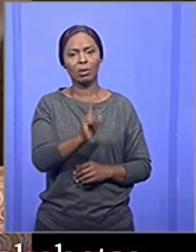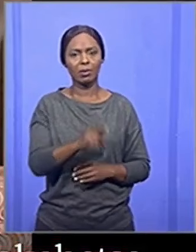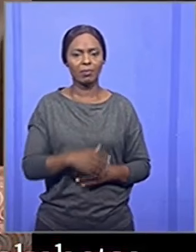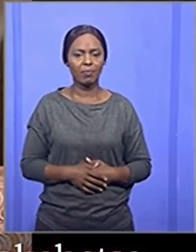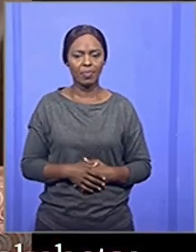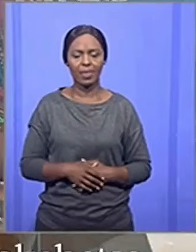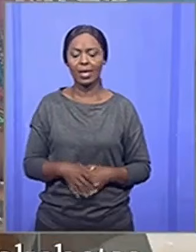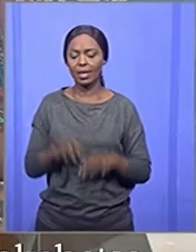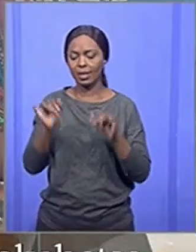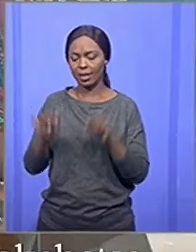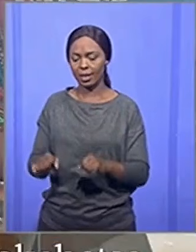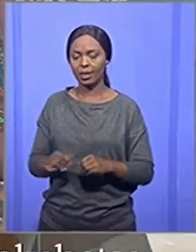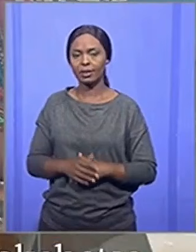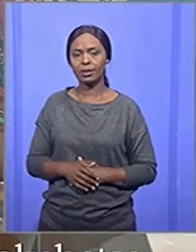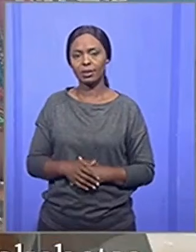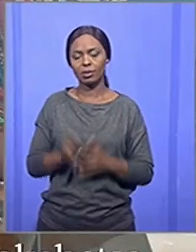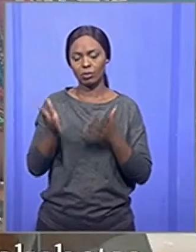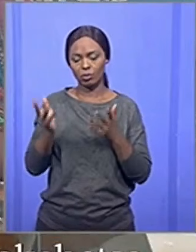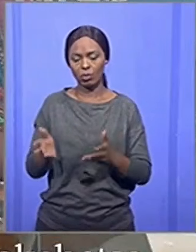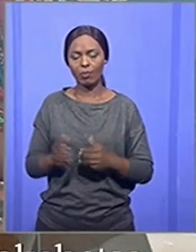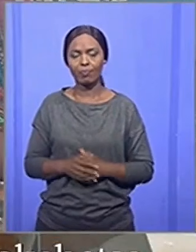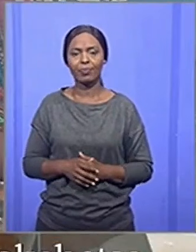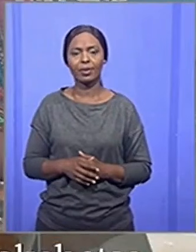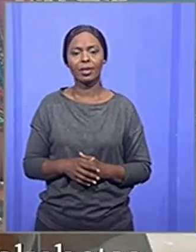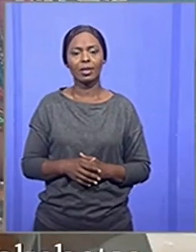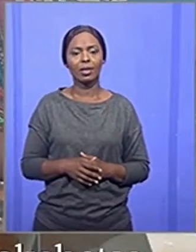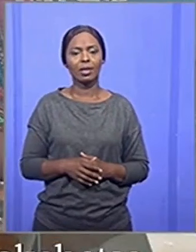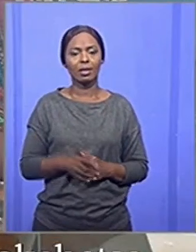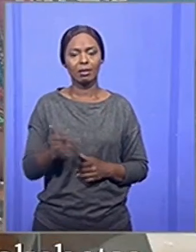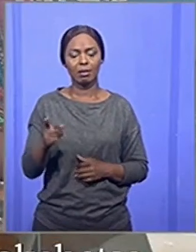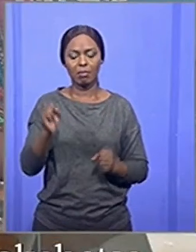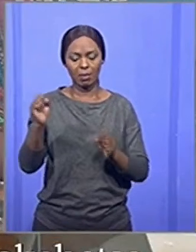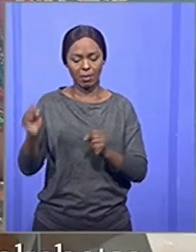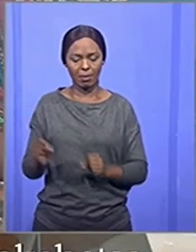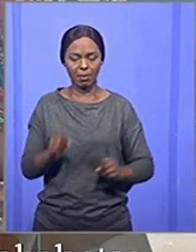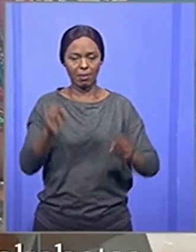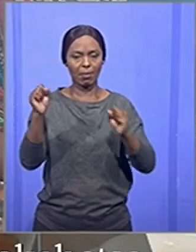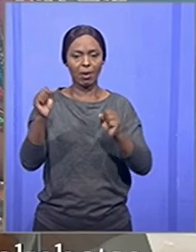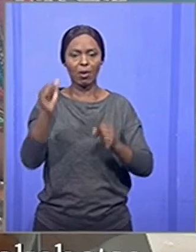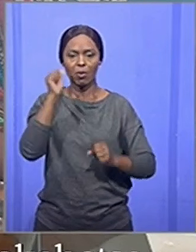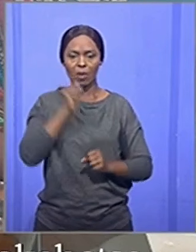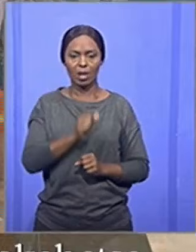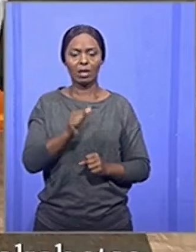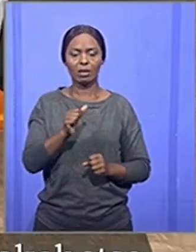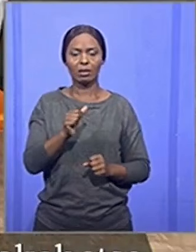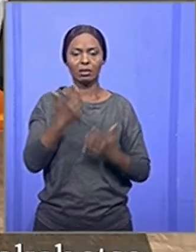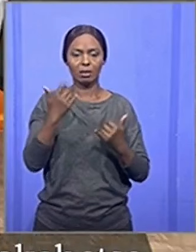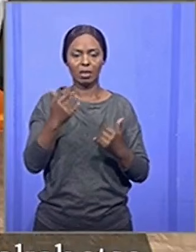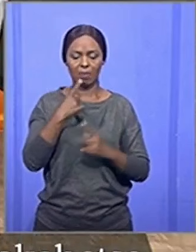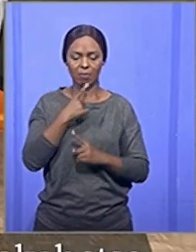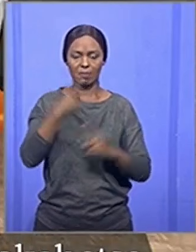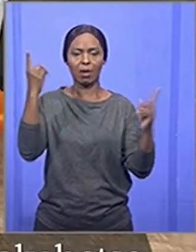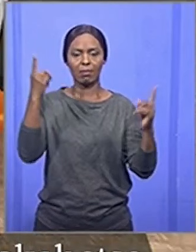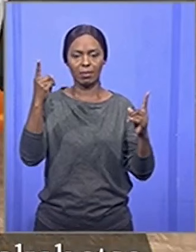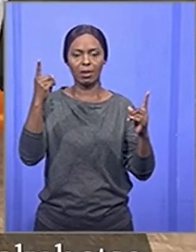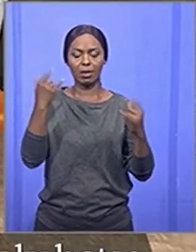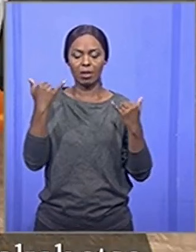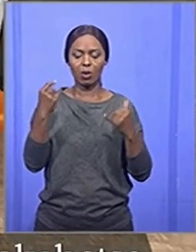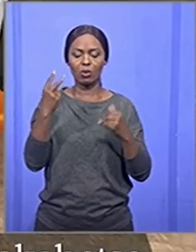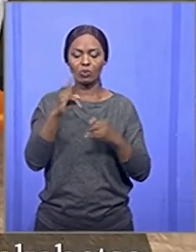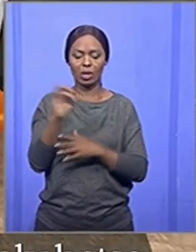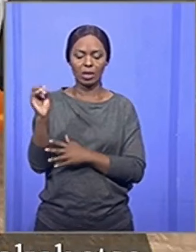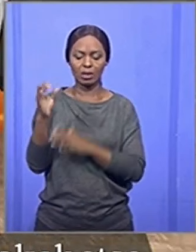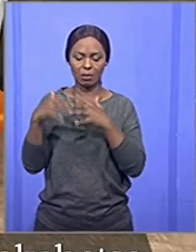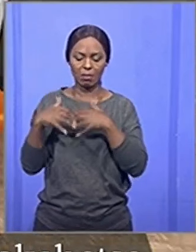go jwalo ntate ebile hantle ha ditaba tsena di ne di tswa ke yena motho wa pele ya neng a hlile a sitalletse